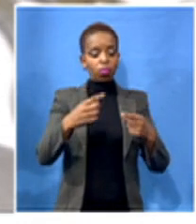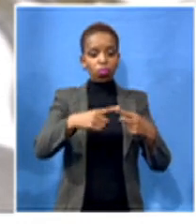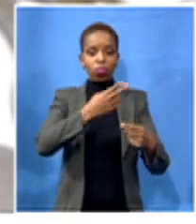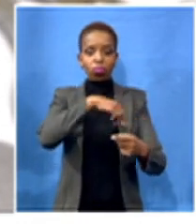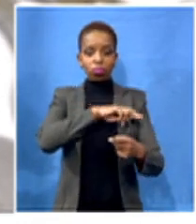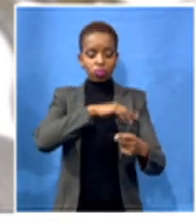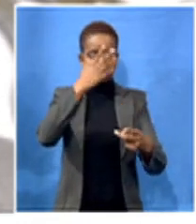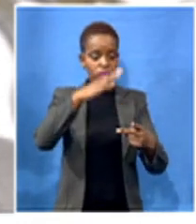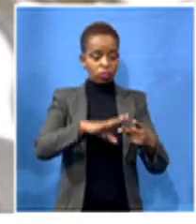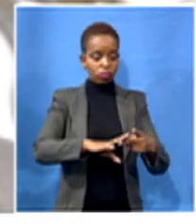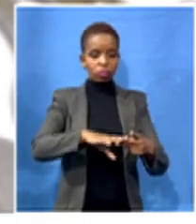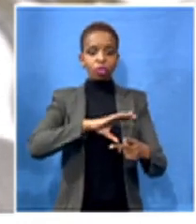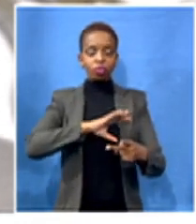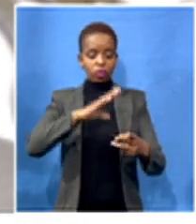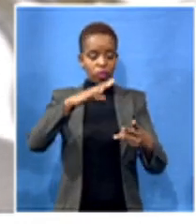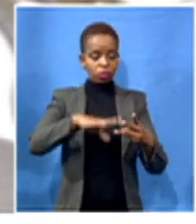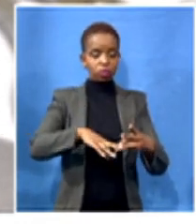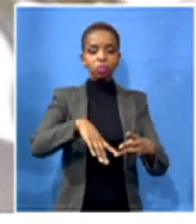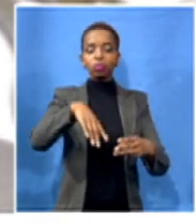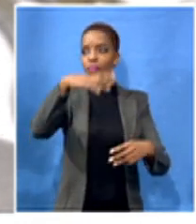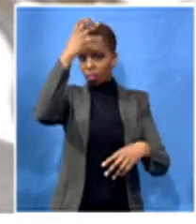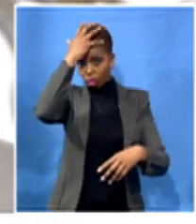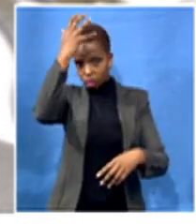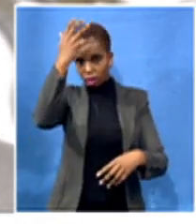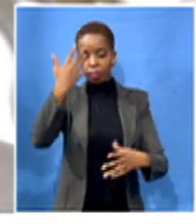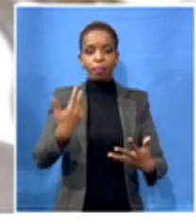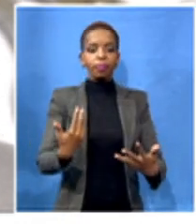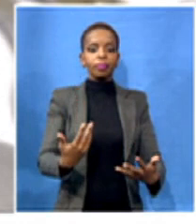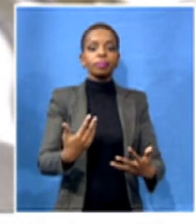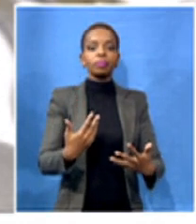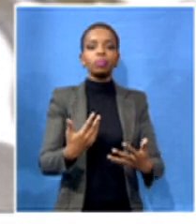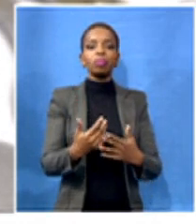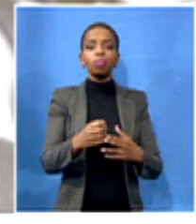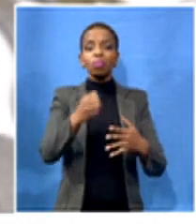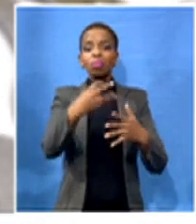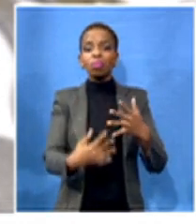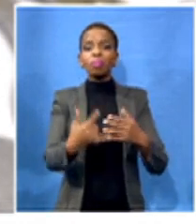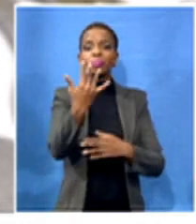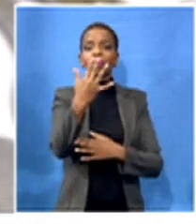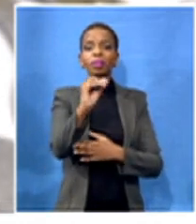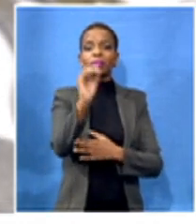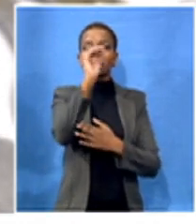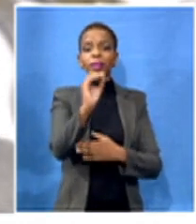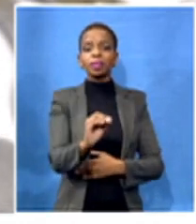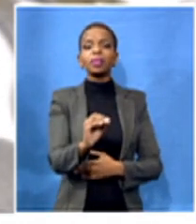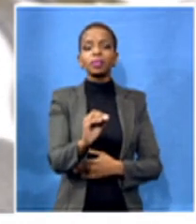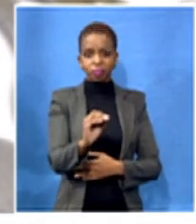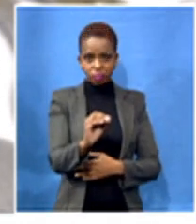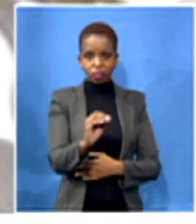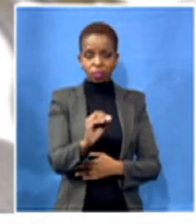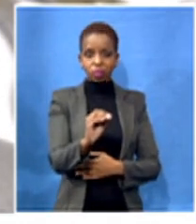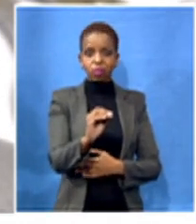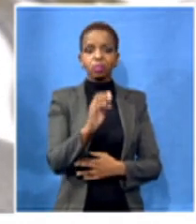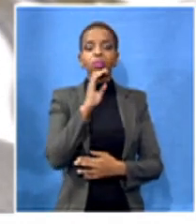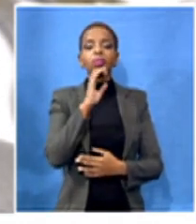Christian groups, you probably went towards 80% of the population. So there would definitely